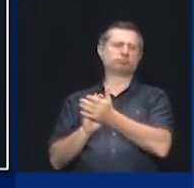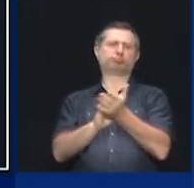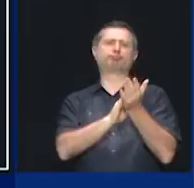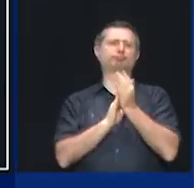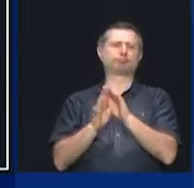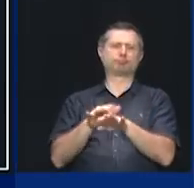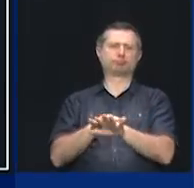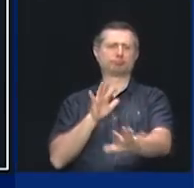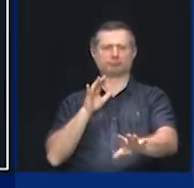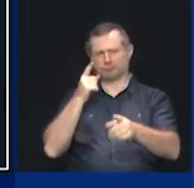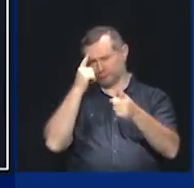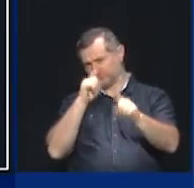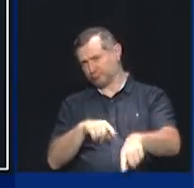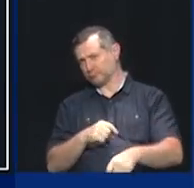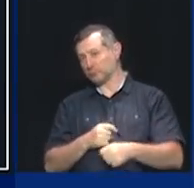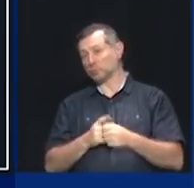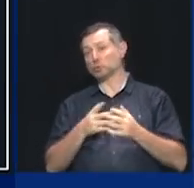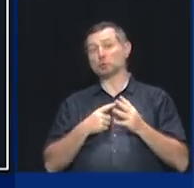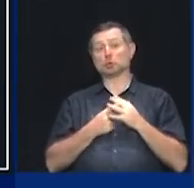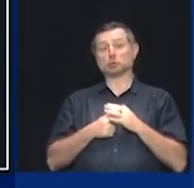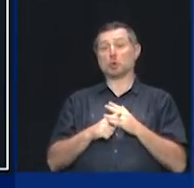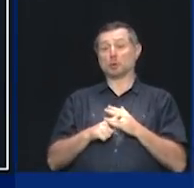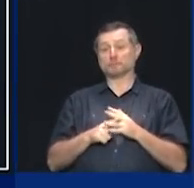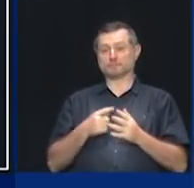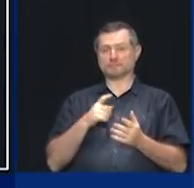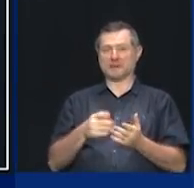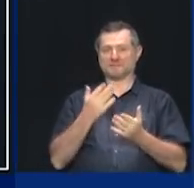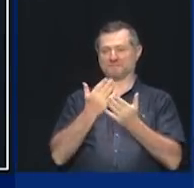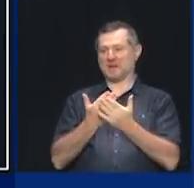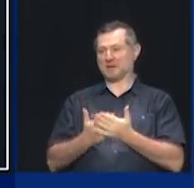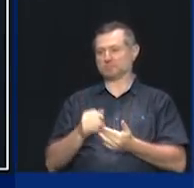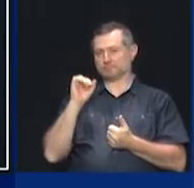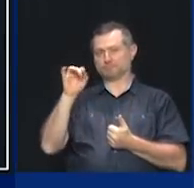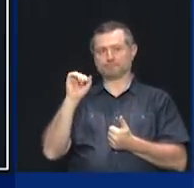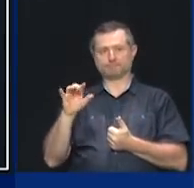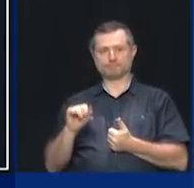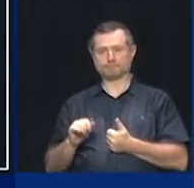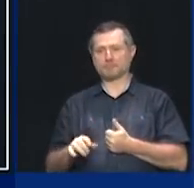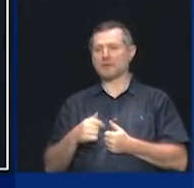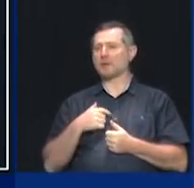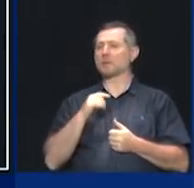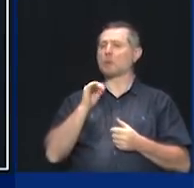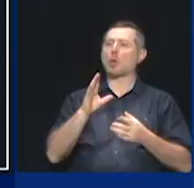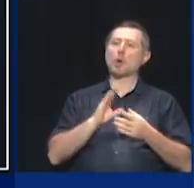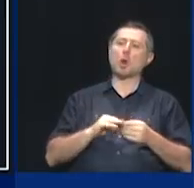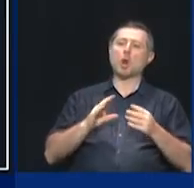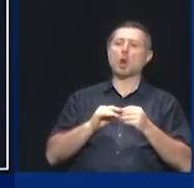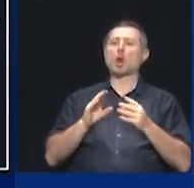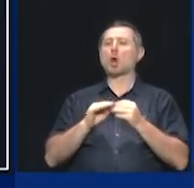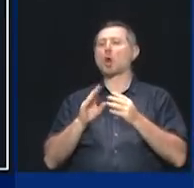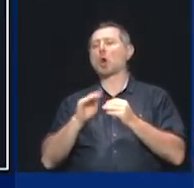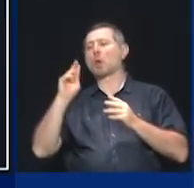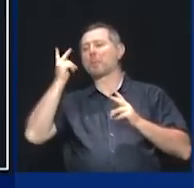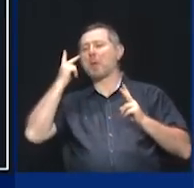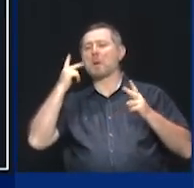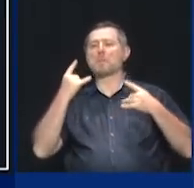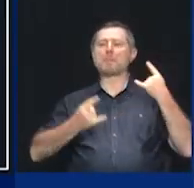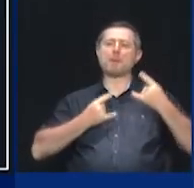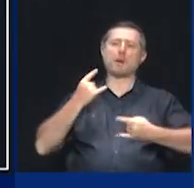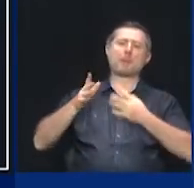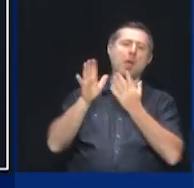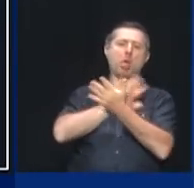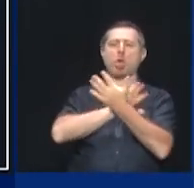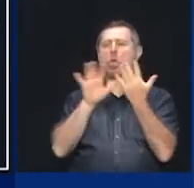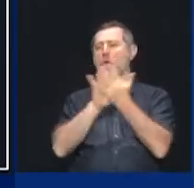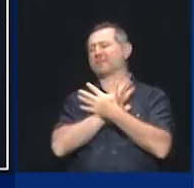Let's start with the facts. Forget the rhetoric, forget in politics, just facts, okay?